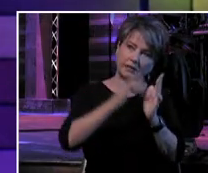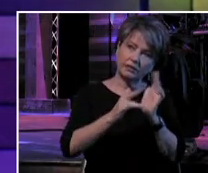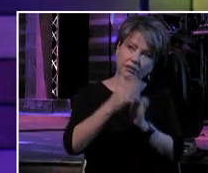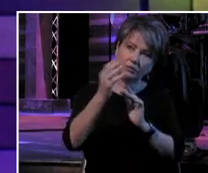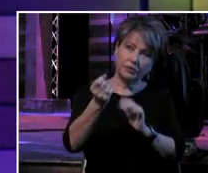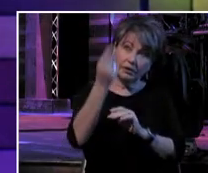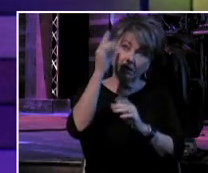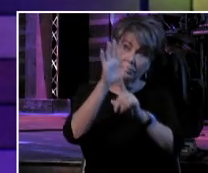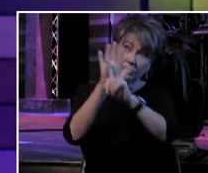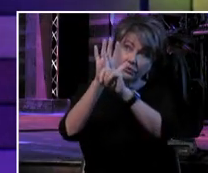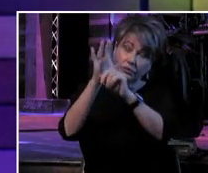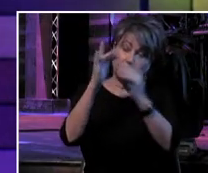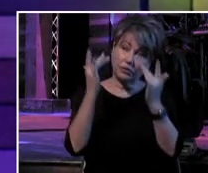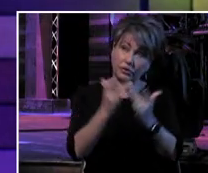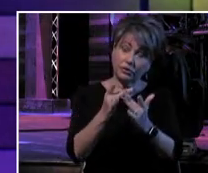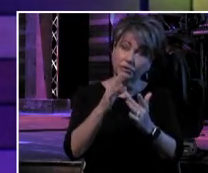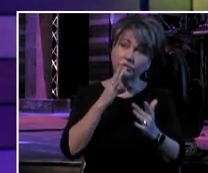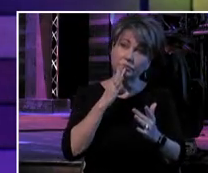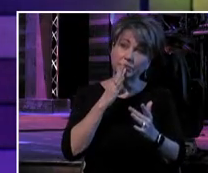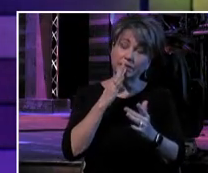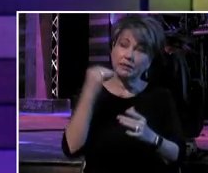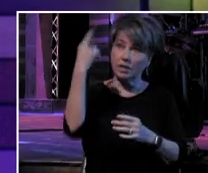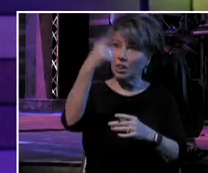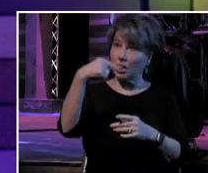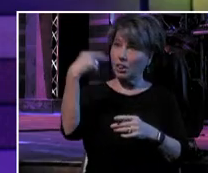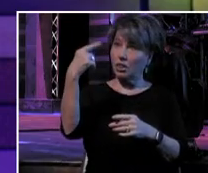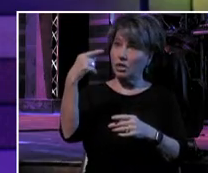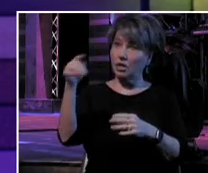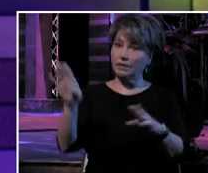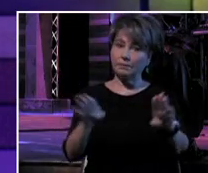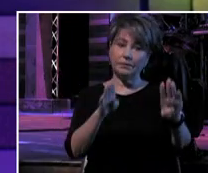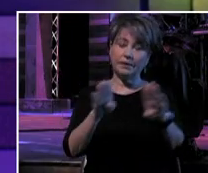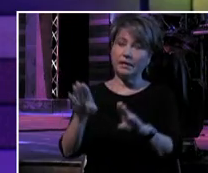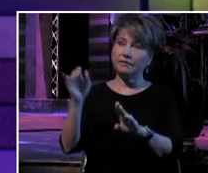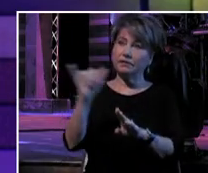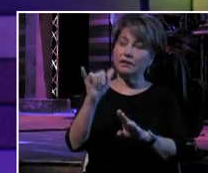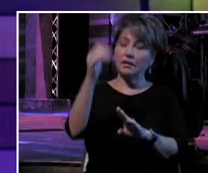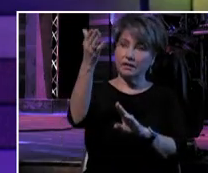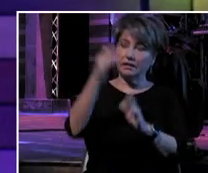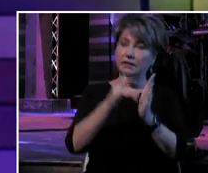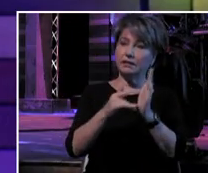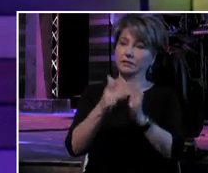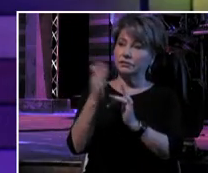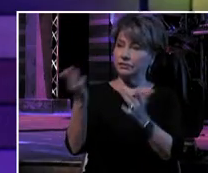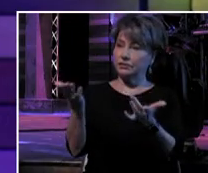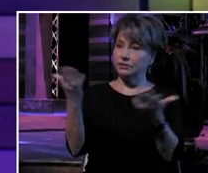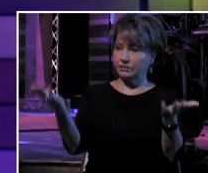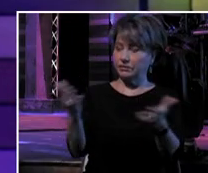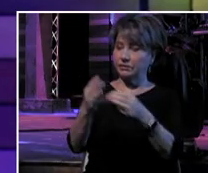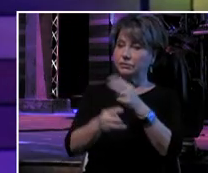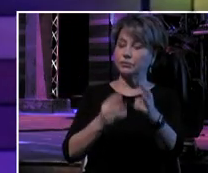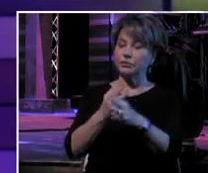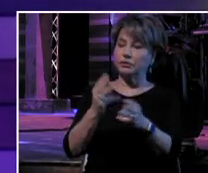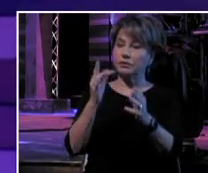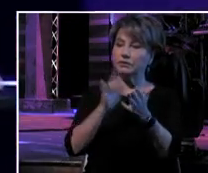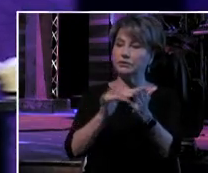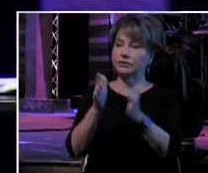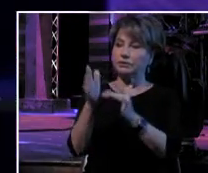we would learn to speak, look, act, and do the things that he did in this world. It's in his name we pray.